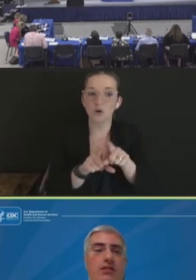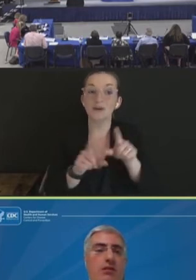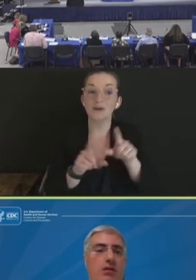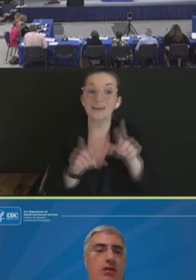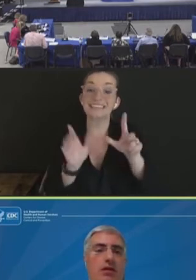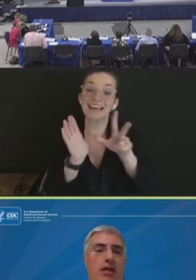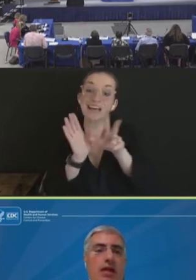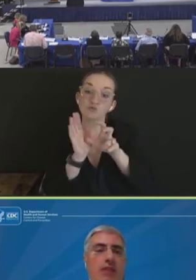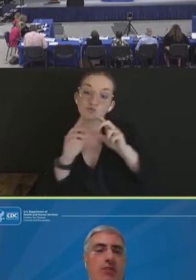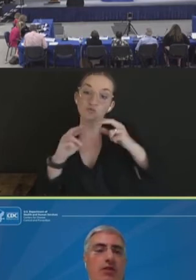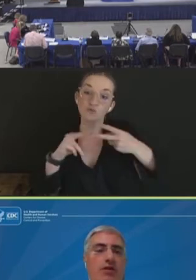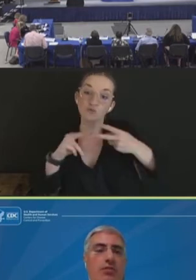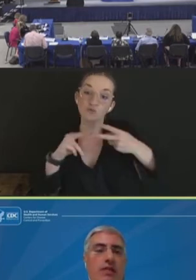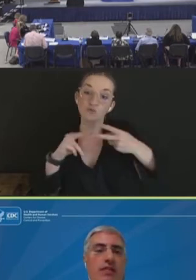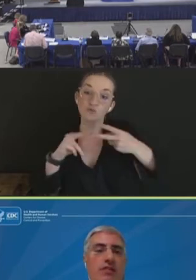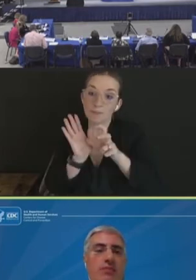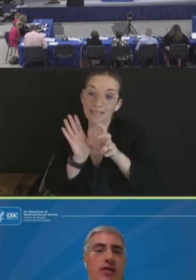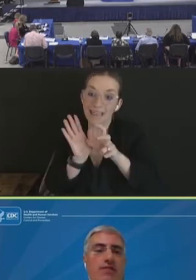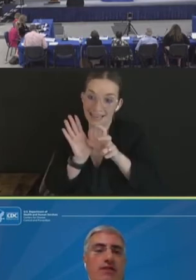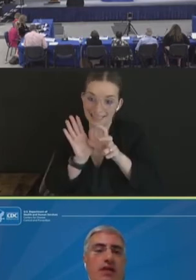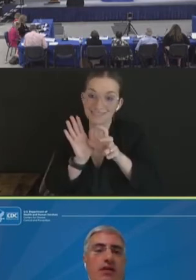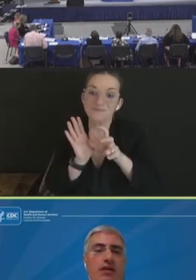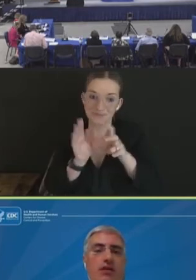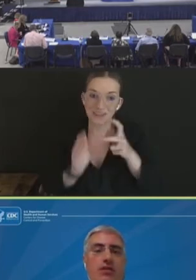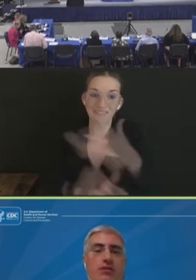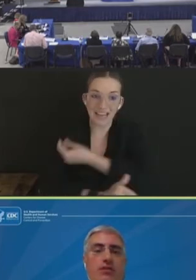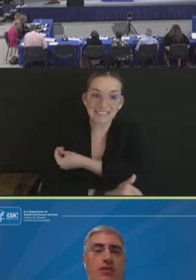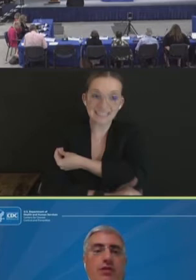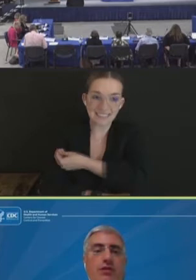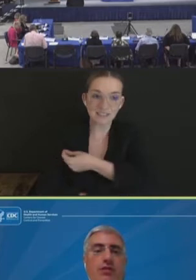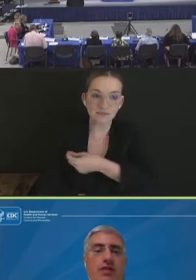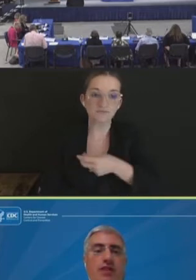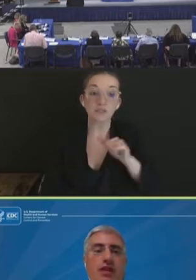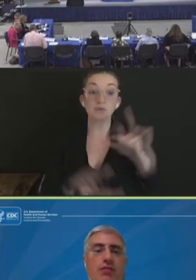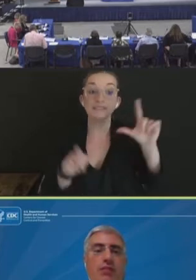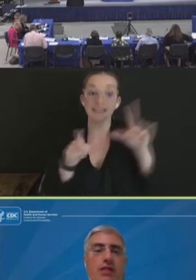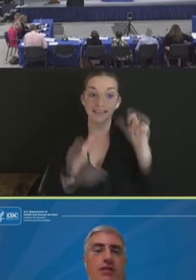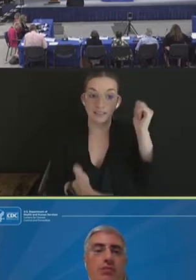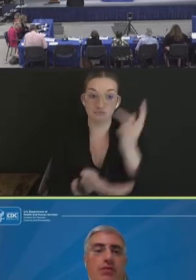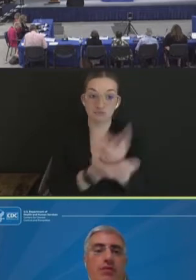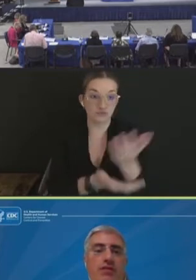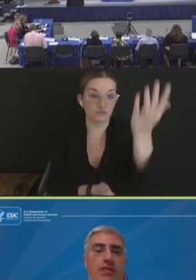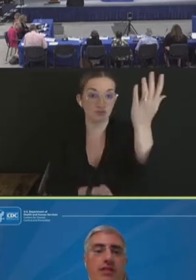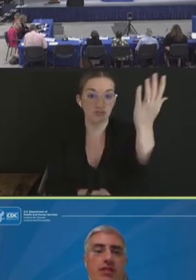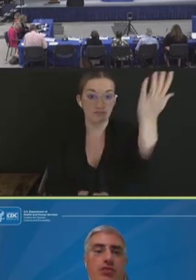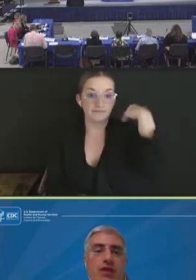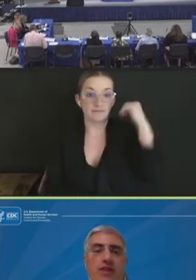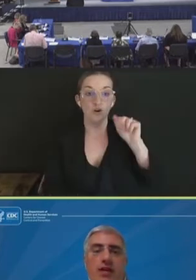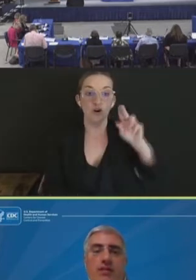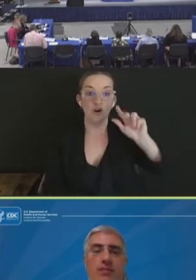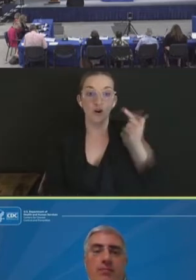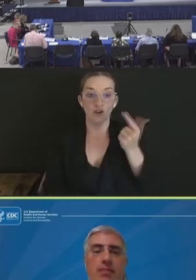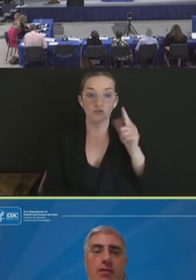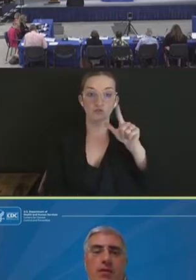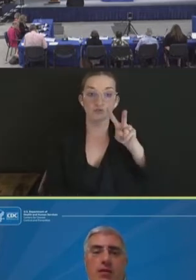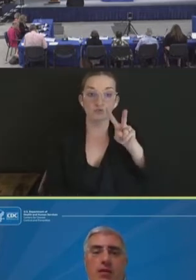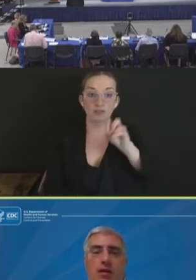vaccine. ACAM2000 was licensed by FDA in August 2007 and replaced the previous vaccine